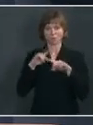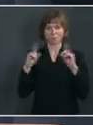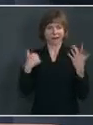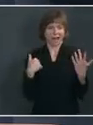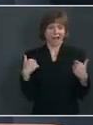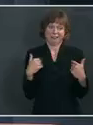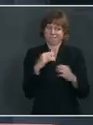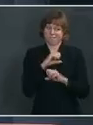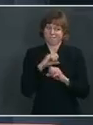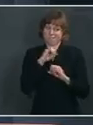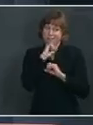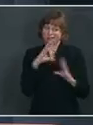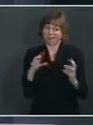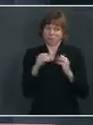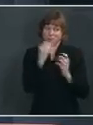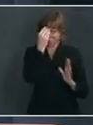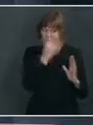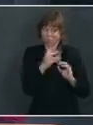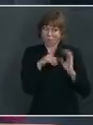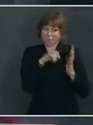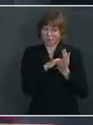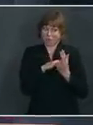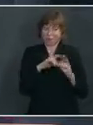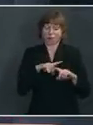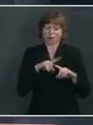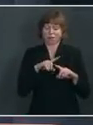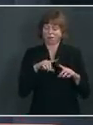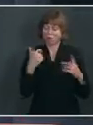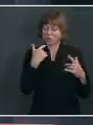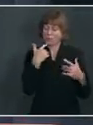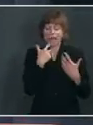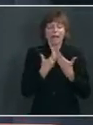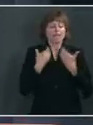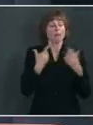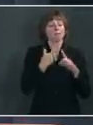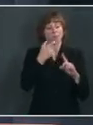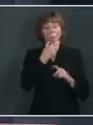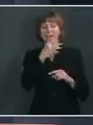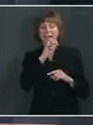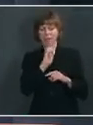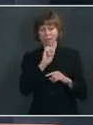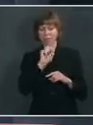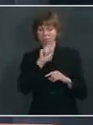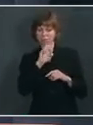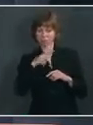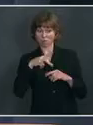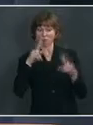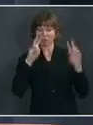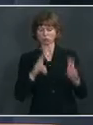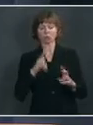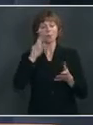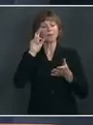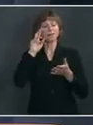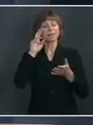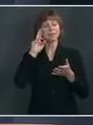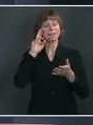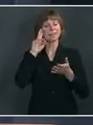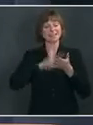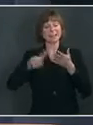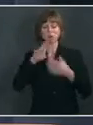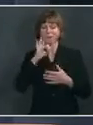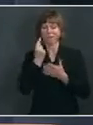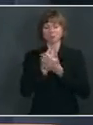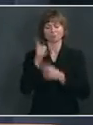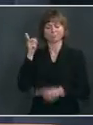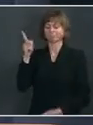anything more for you on it other than to say, separate from the GameStop issue, the Secretary of Treasury is one of the